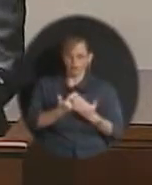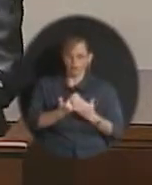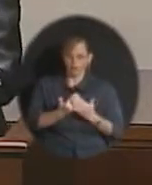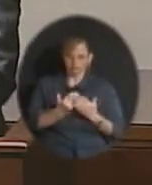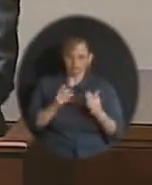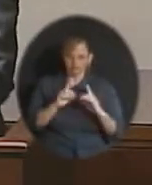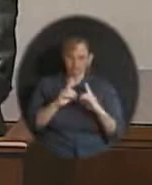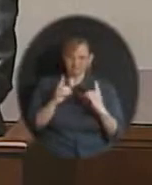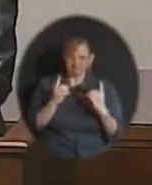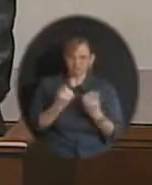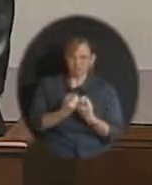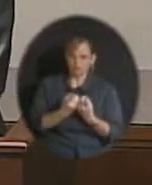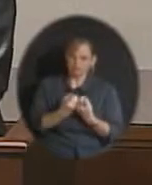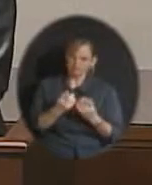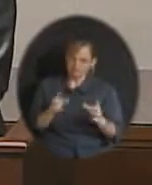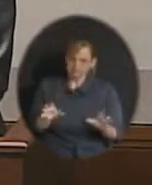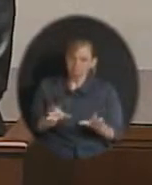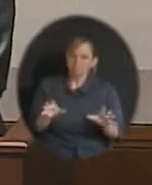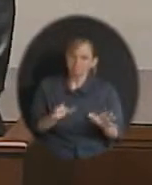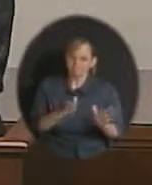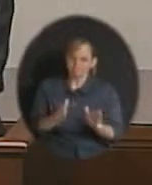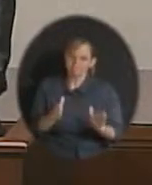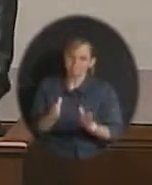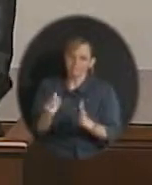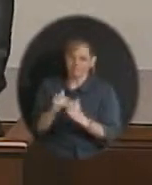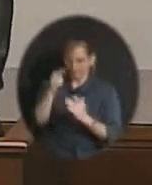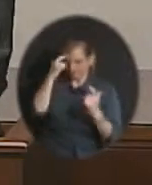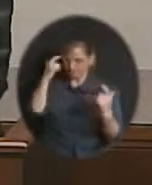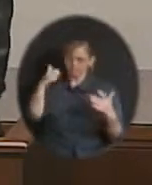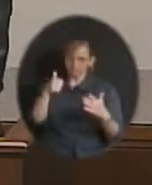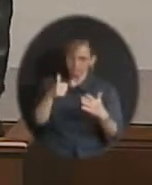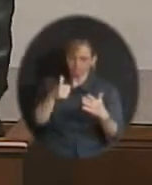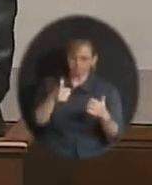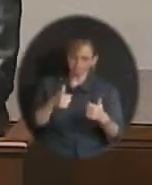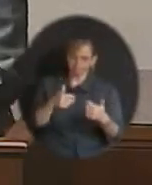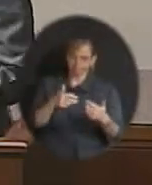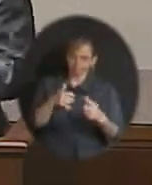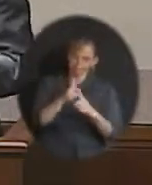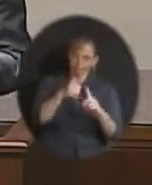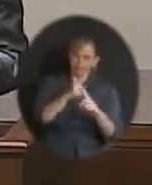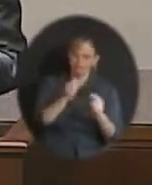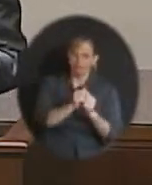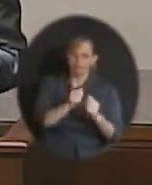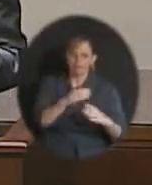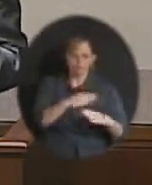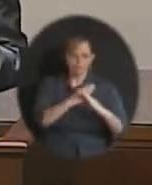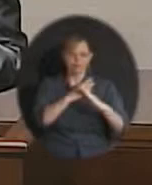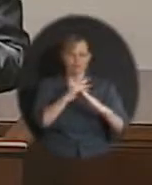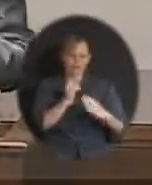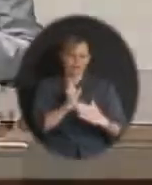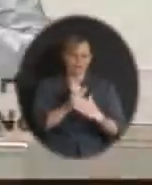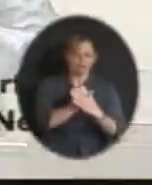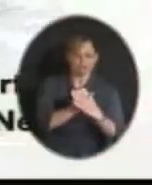going to continue to be doing in terms of both prevention, intervention related to bullying issues.